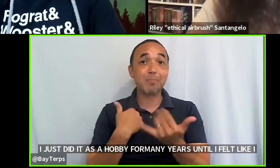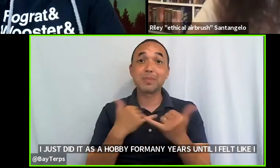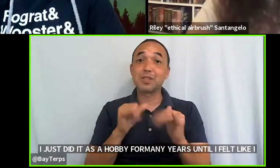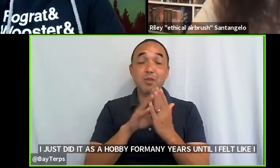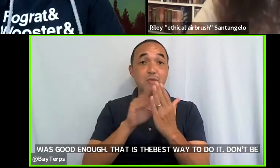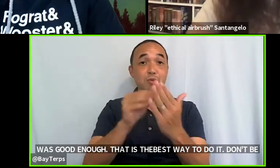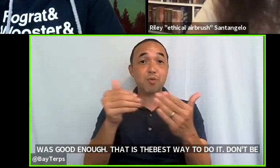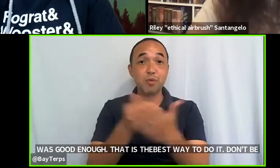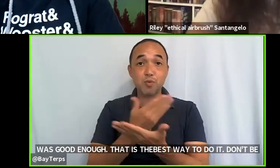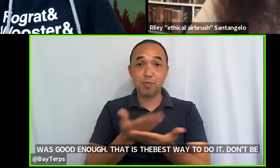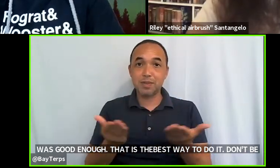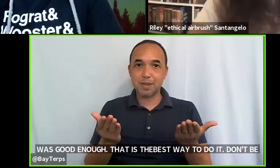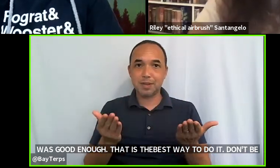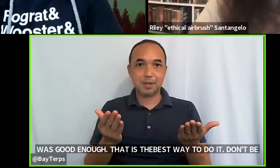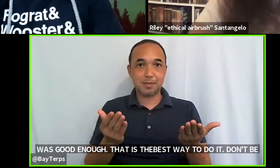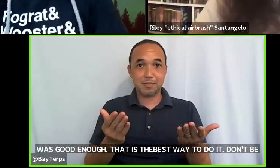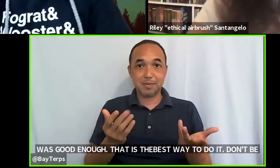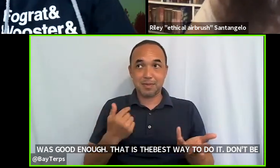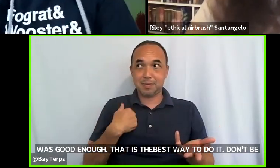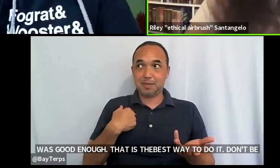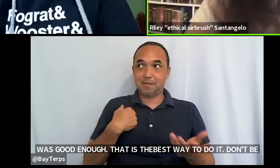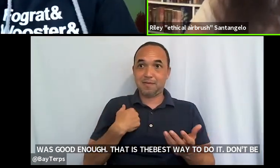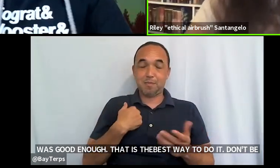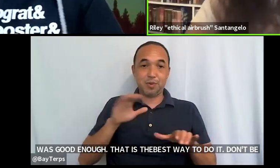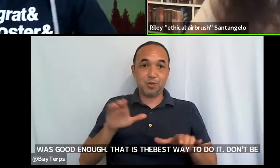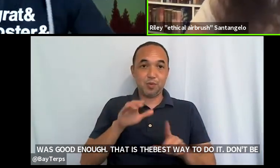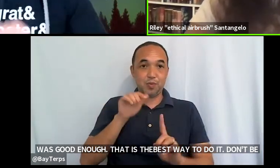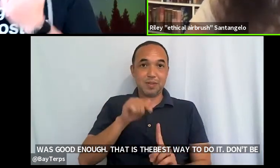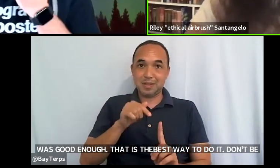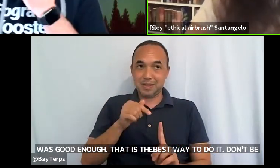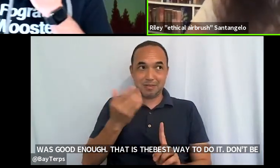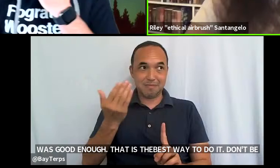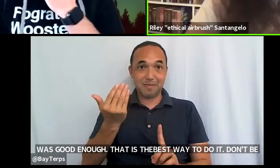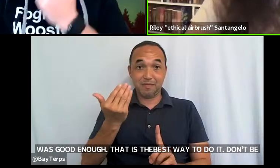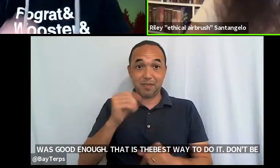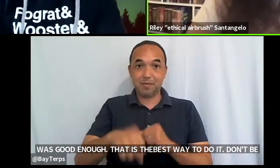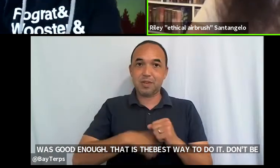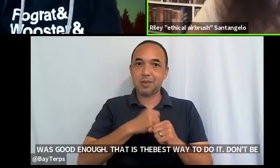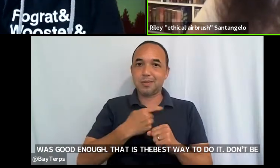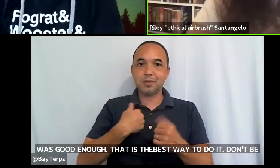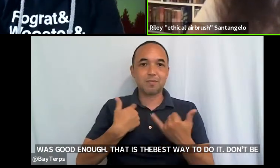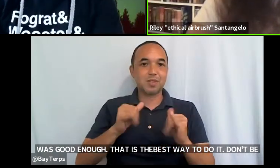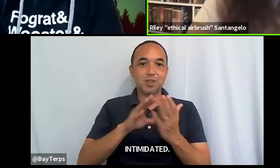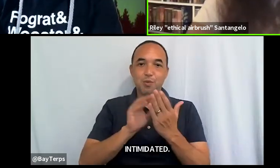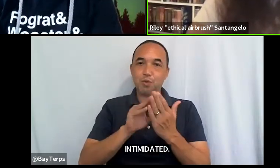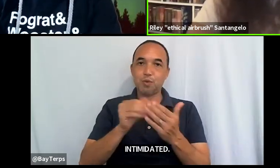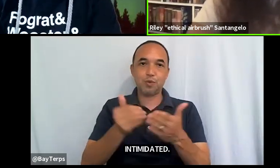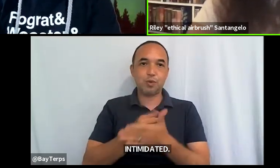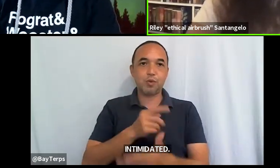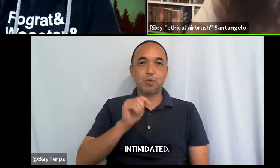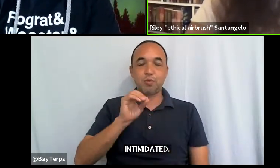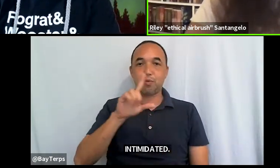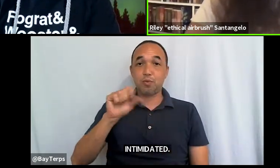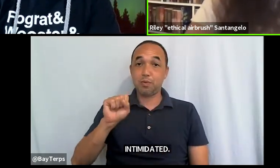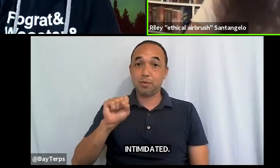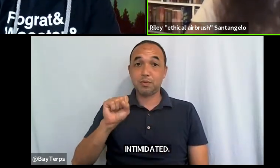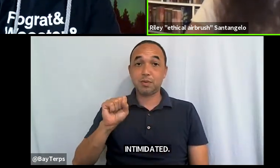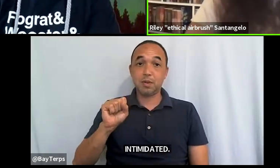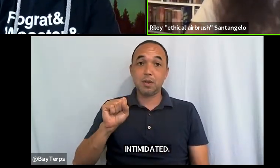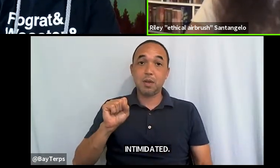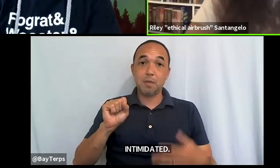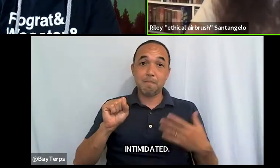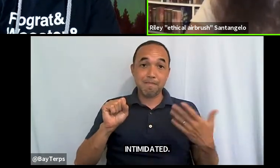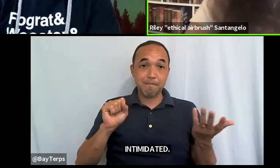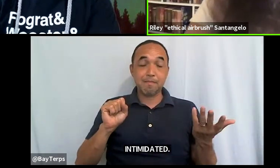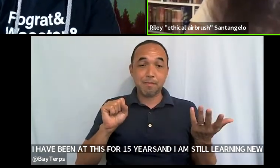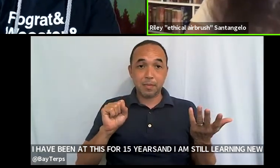things. Honestly, I've been at this for at least 15 years, and I'm still learning new tools and techniques. And